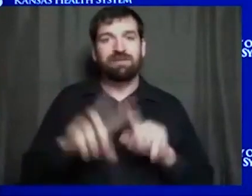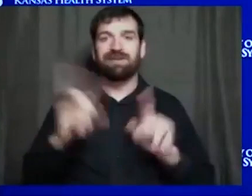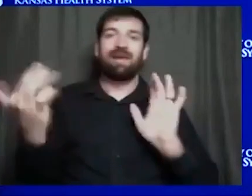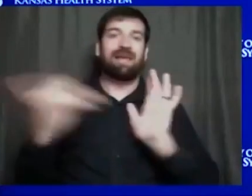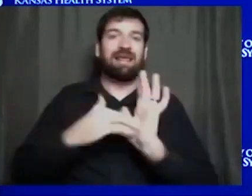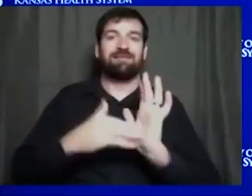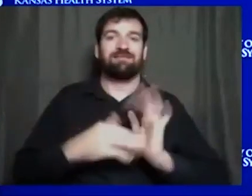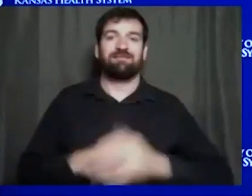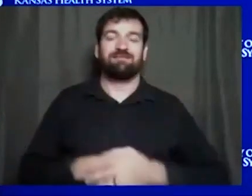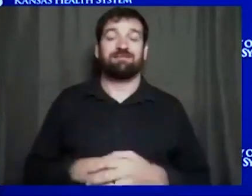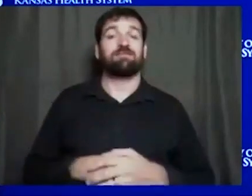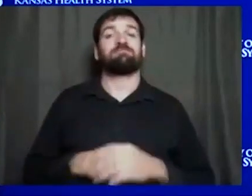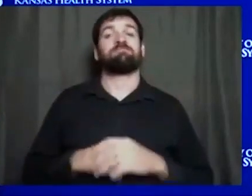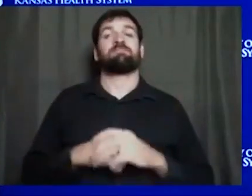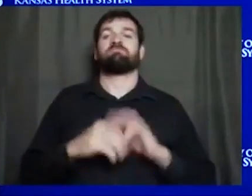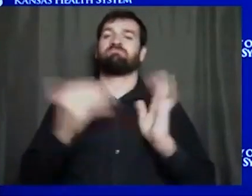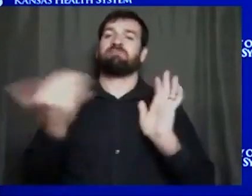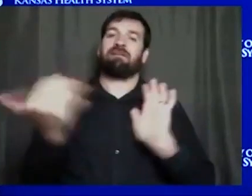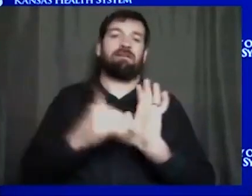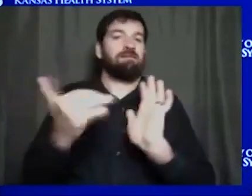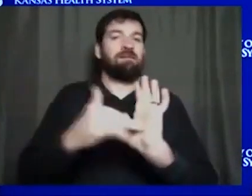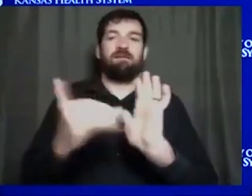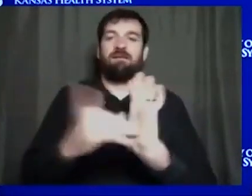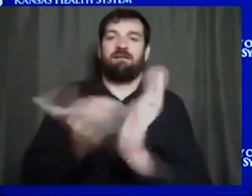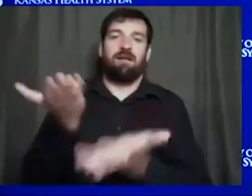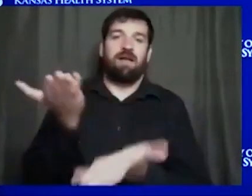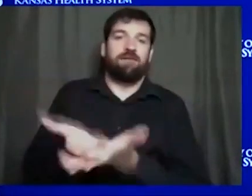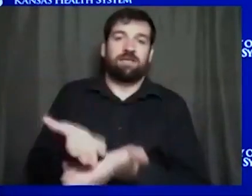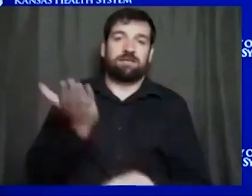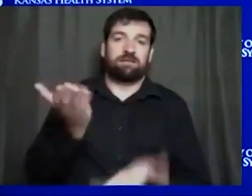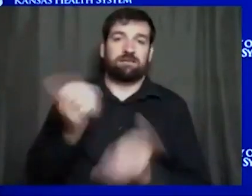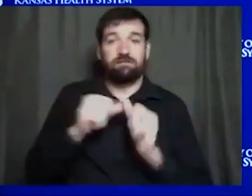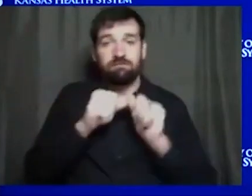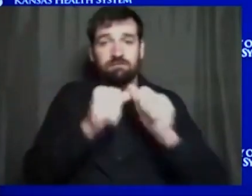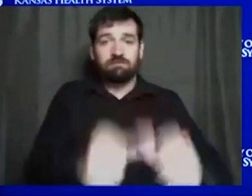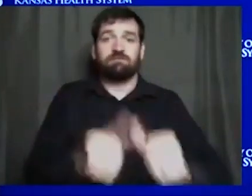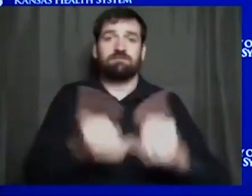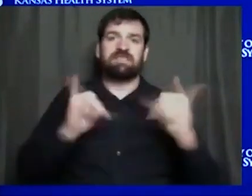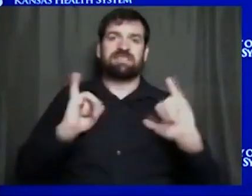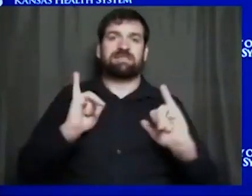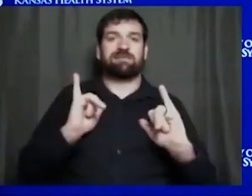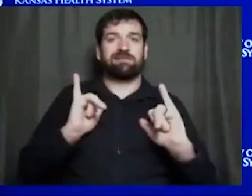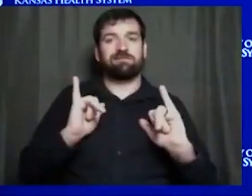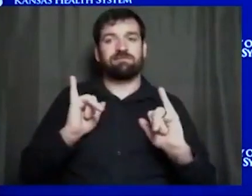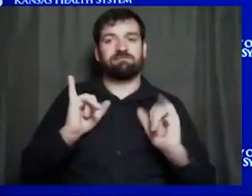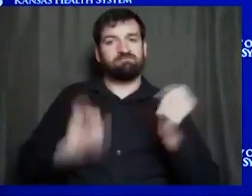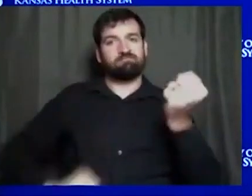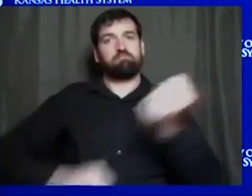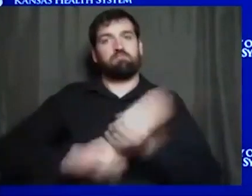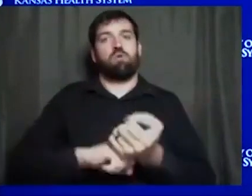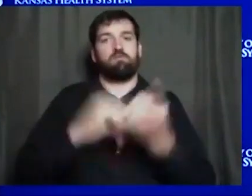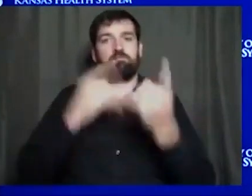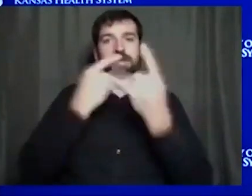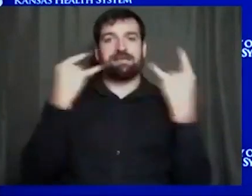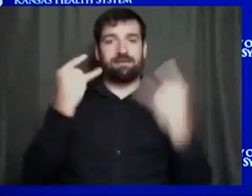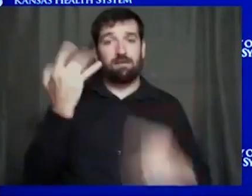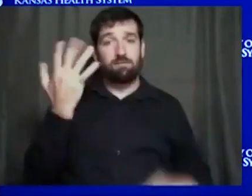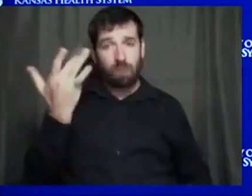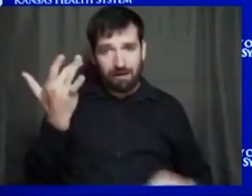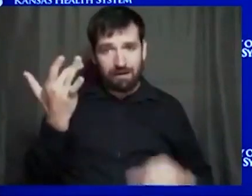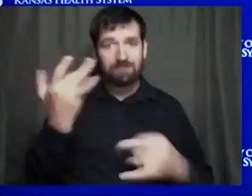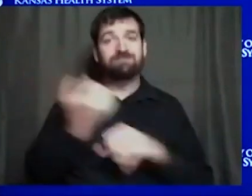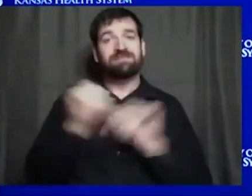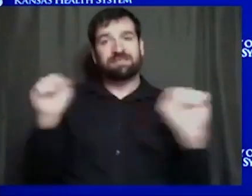consistent evidence continues to be able to support the use of masking because it is safe. There